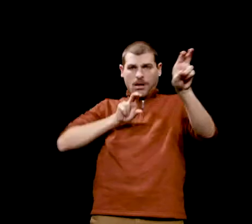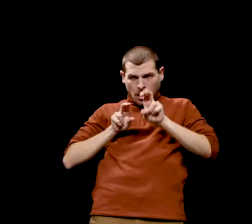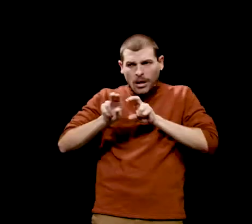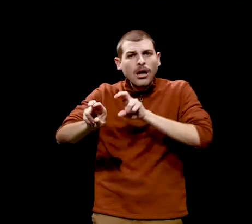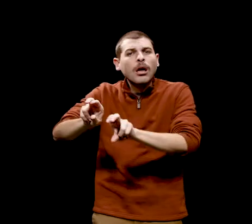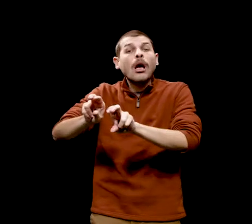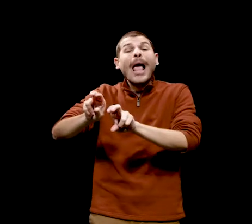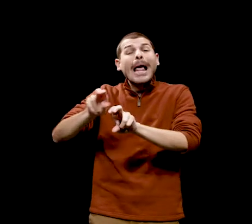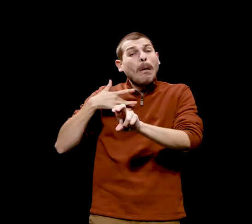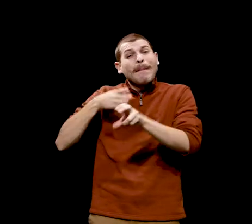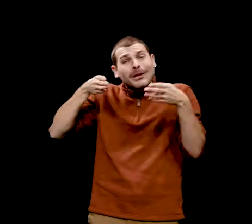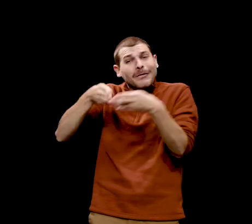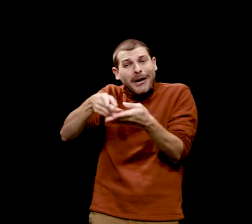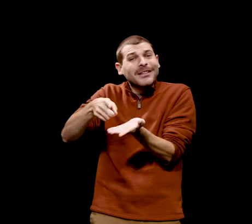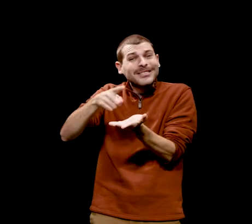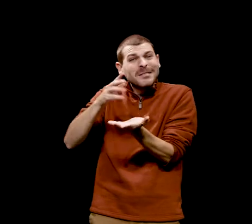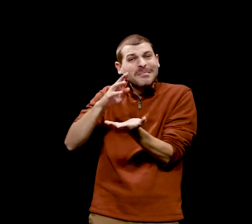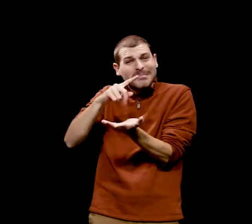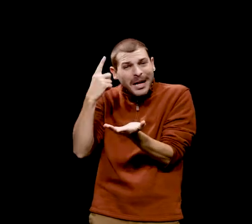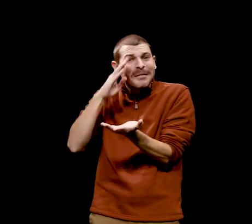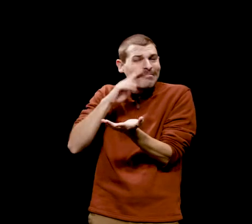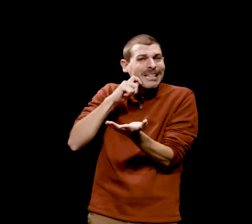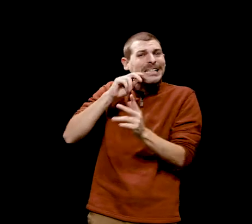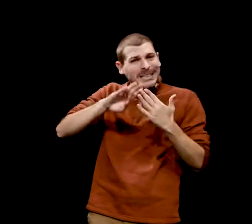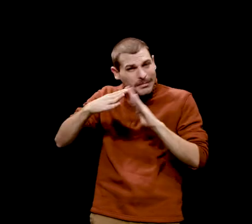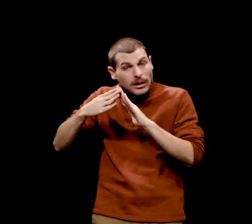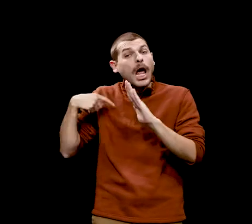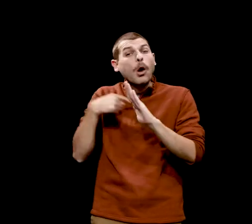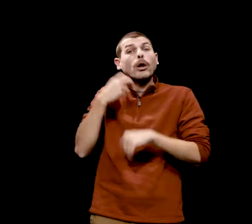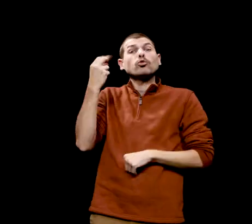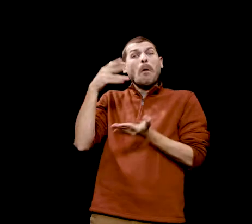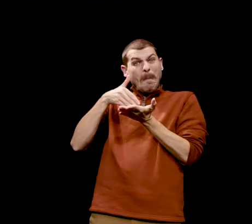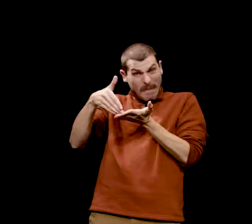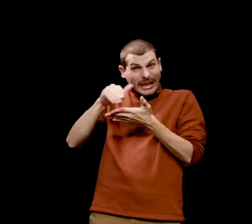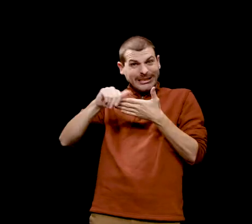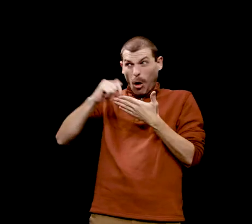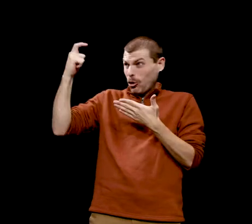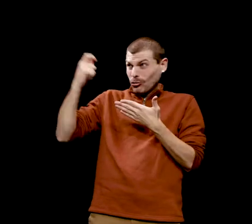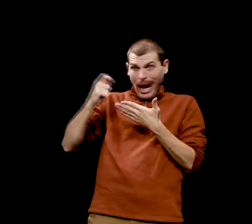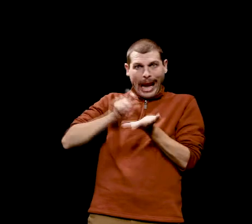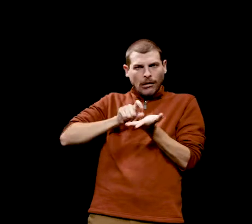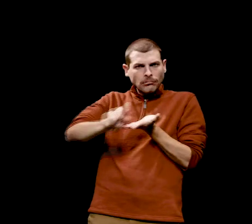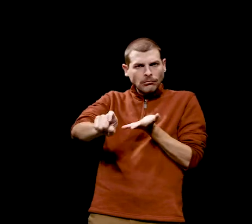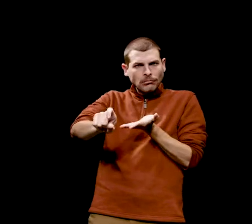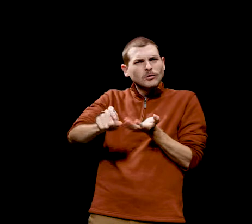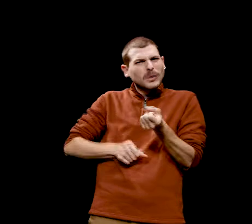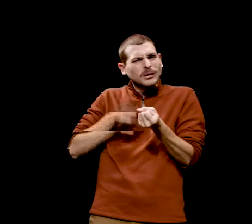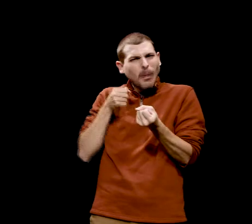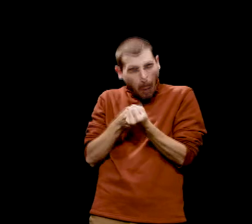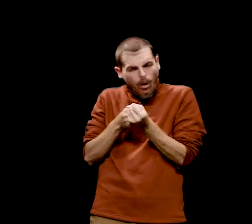we allocated resources towards a grant program, $12 million towards a grant program to support